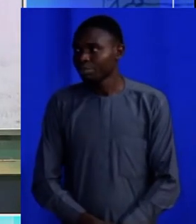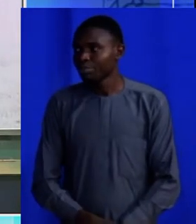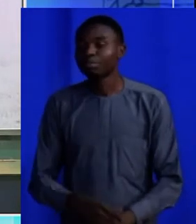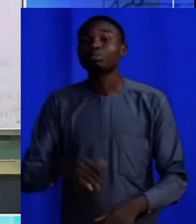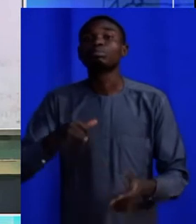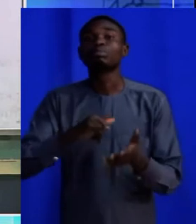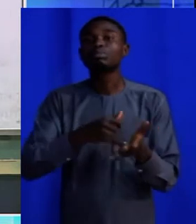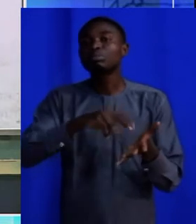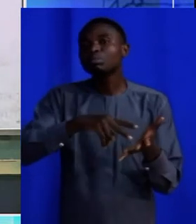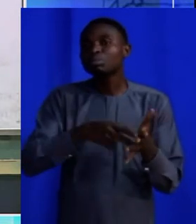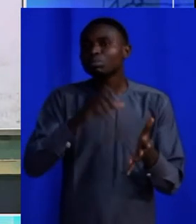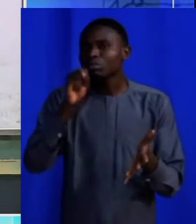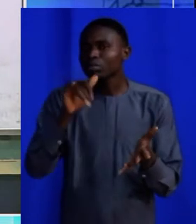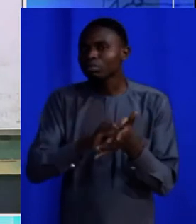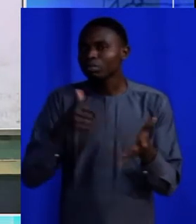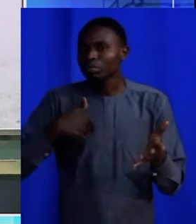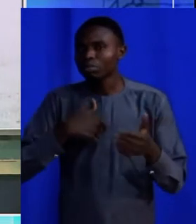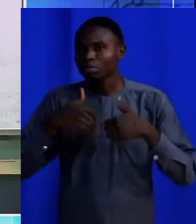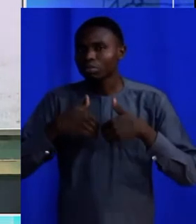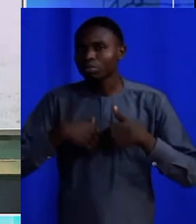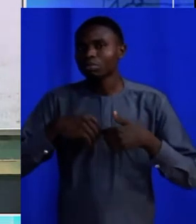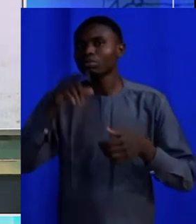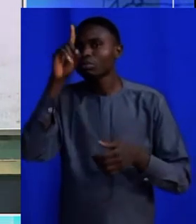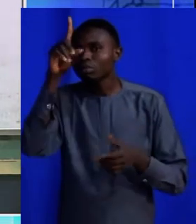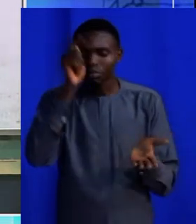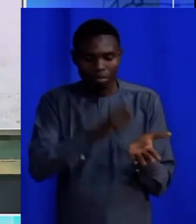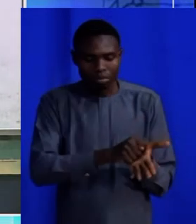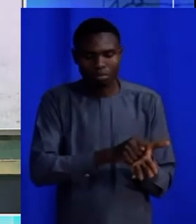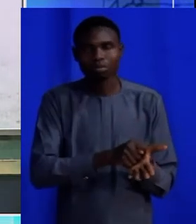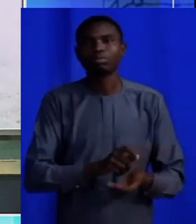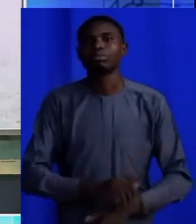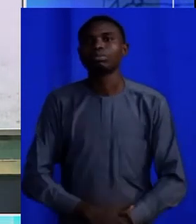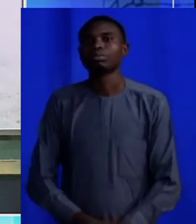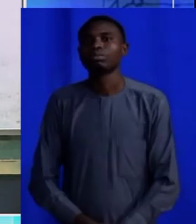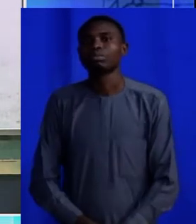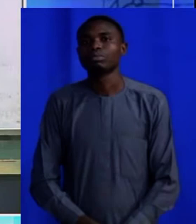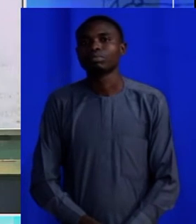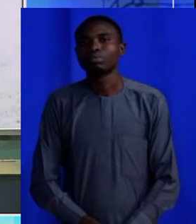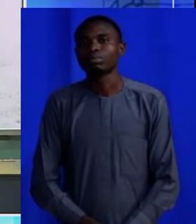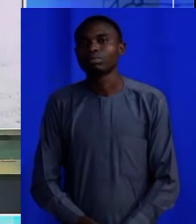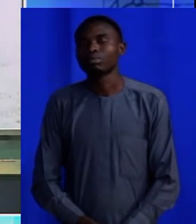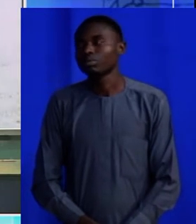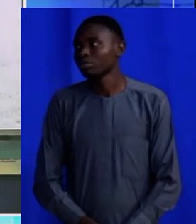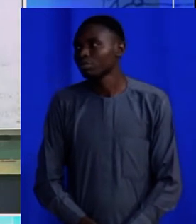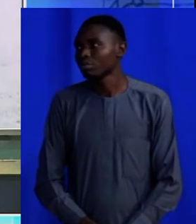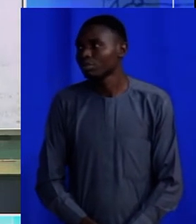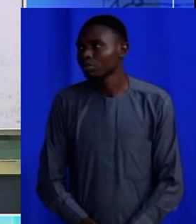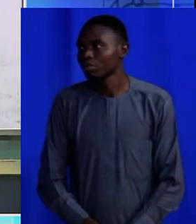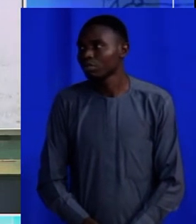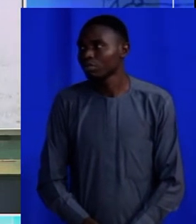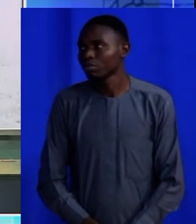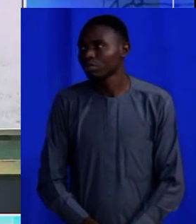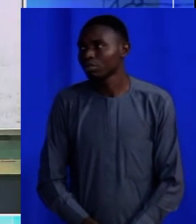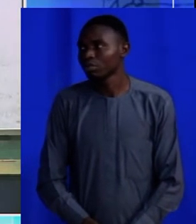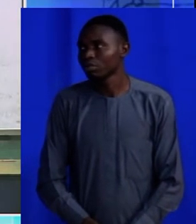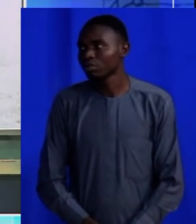2, we should use, if we don't have running water, we should use fluids for cleaning the hands.